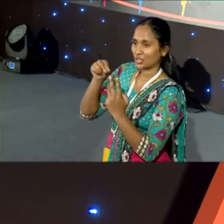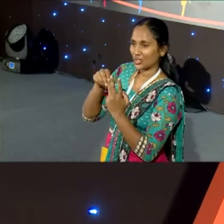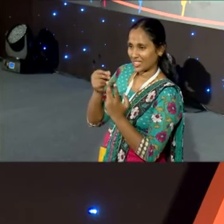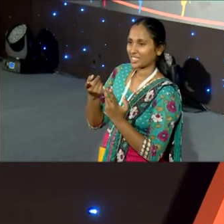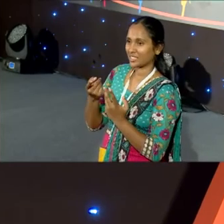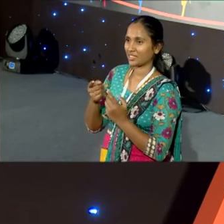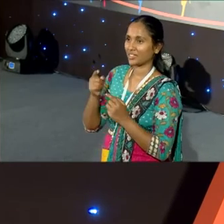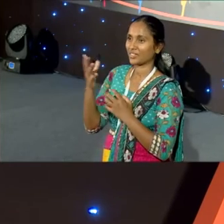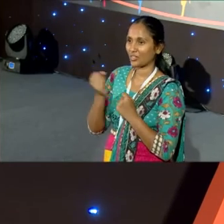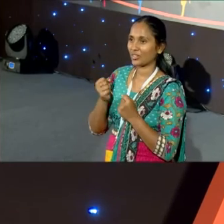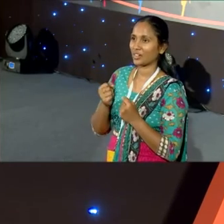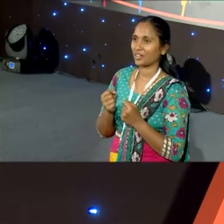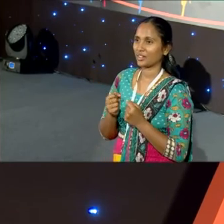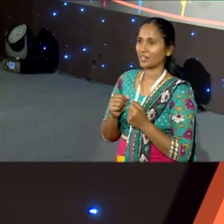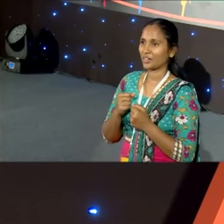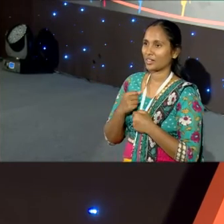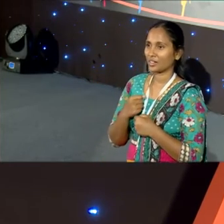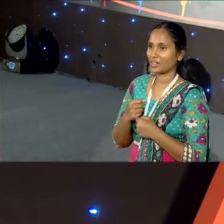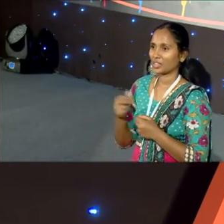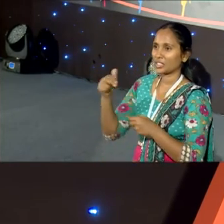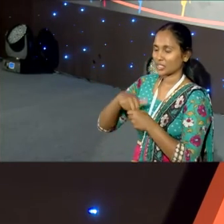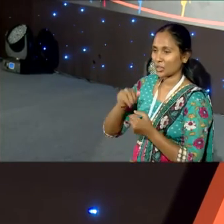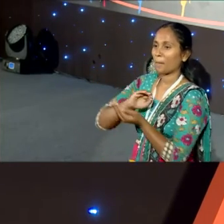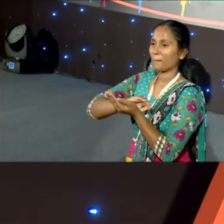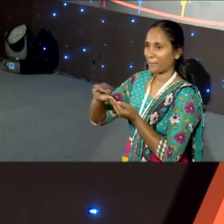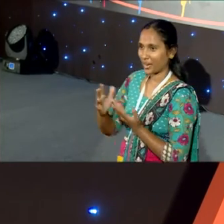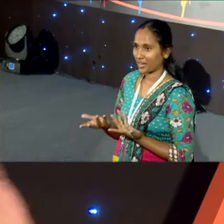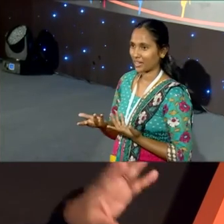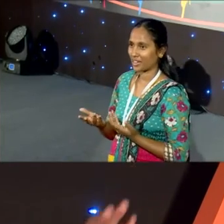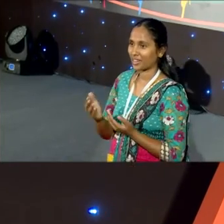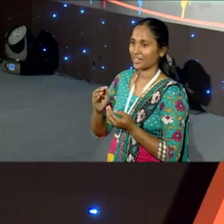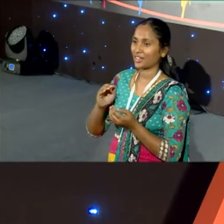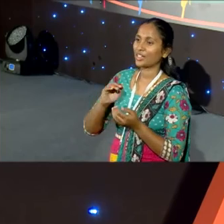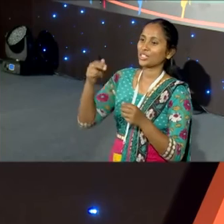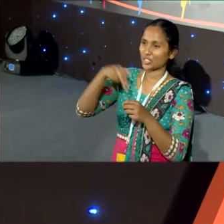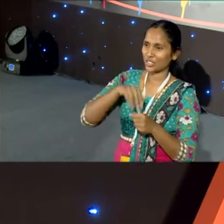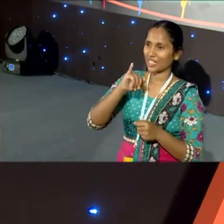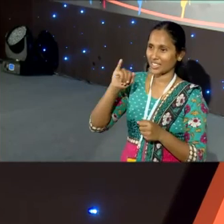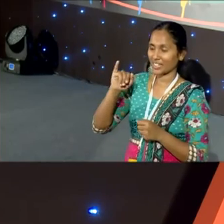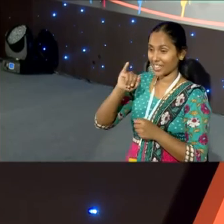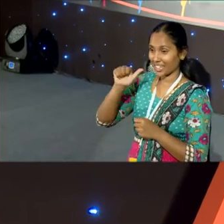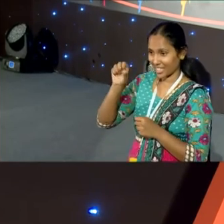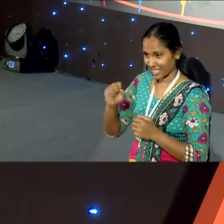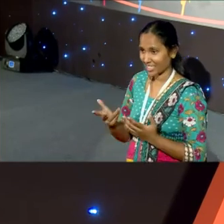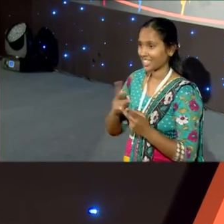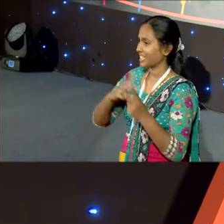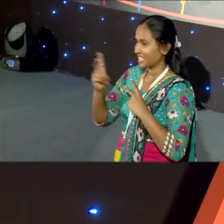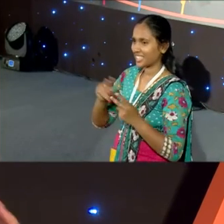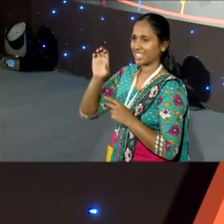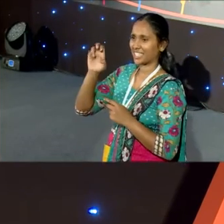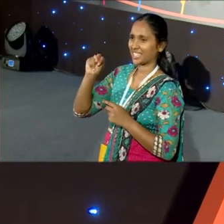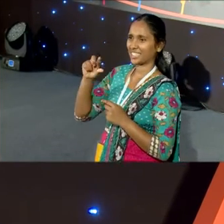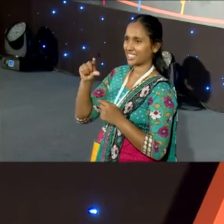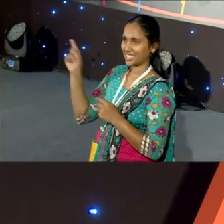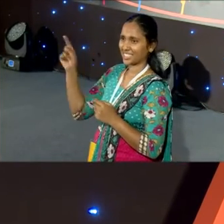that. Everybody wanted me to join a bank, or they wanted me to join IAS or become an engineer or some rubbish like that. I took